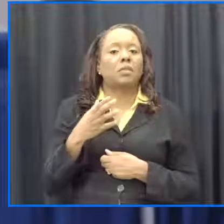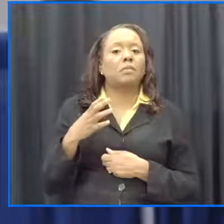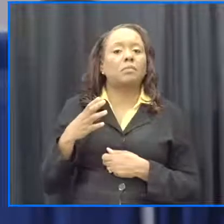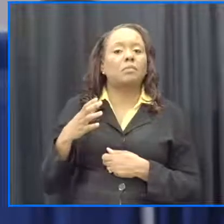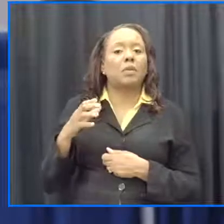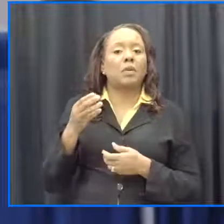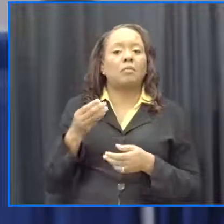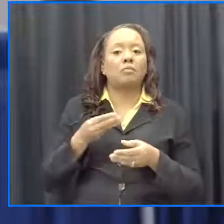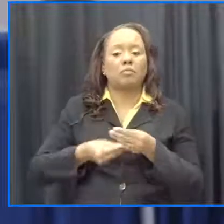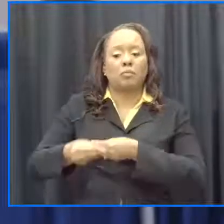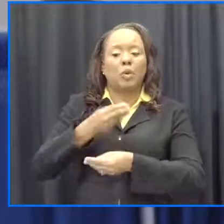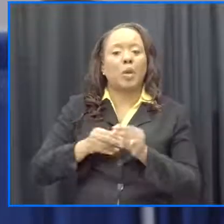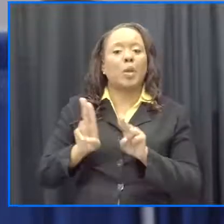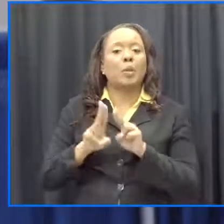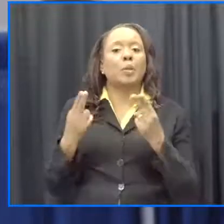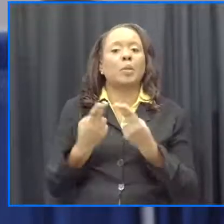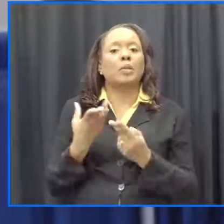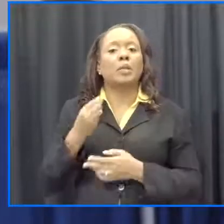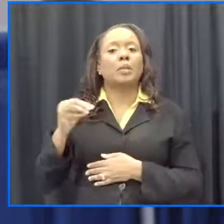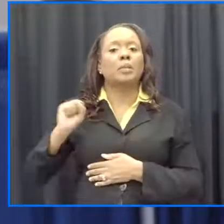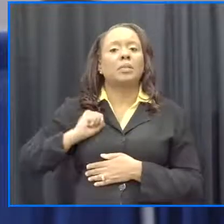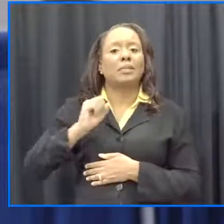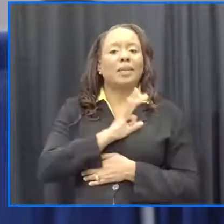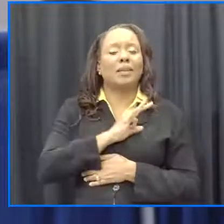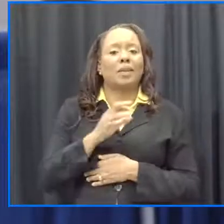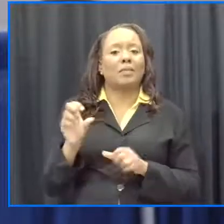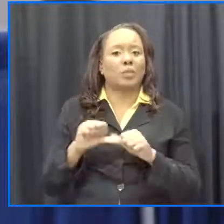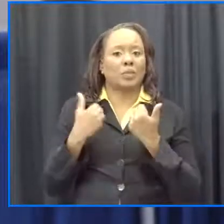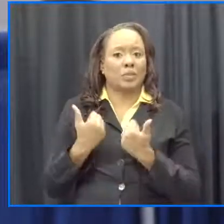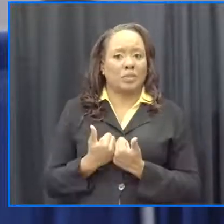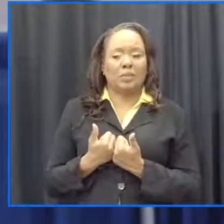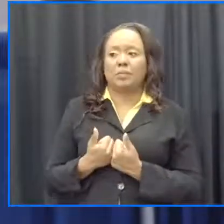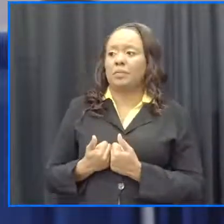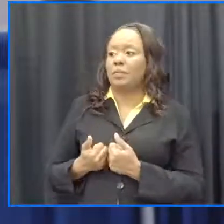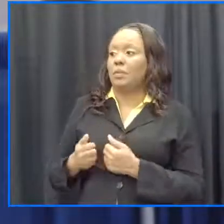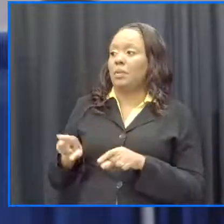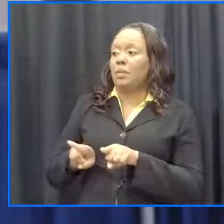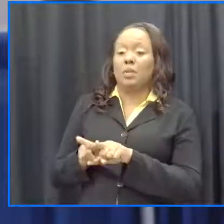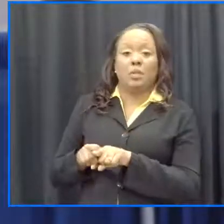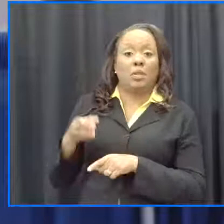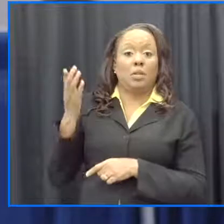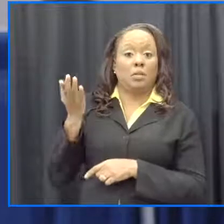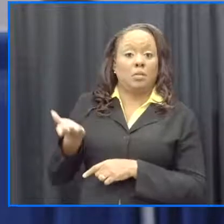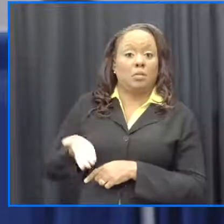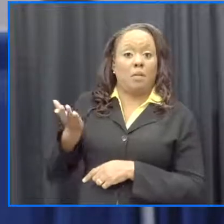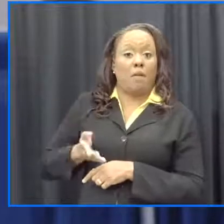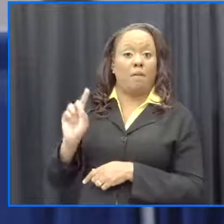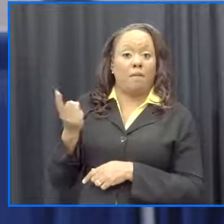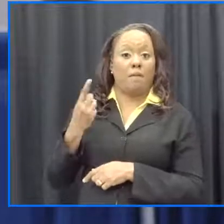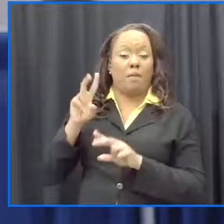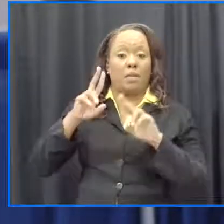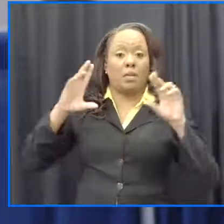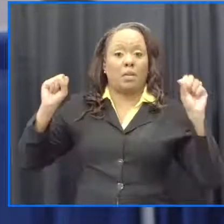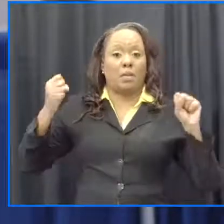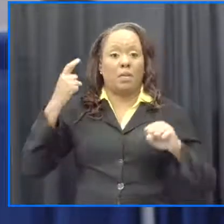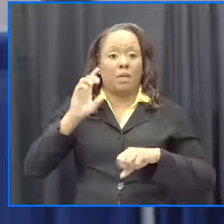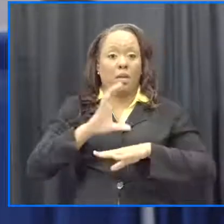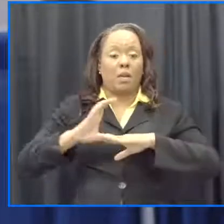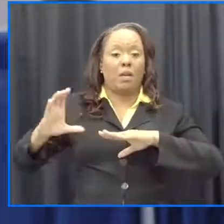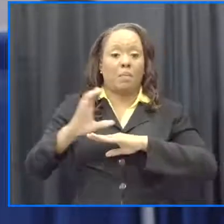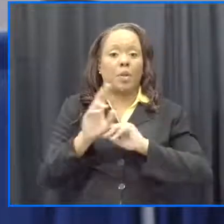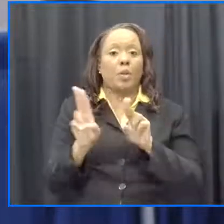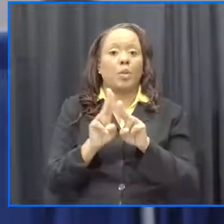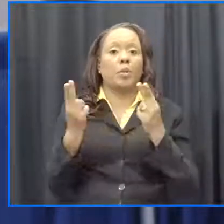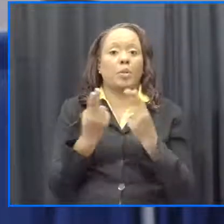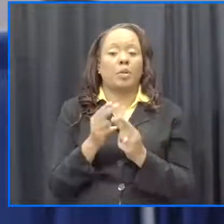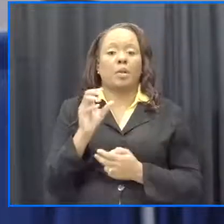and Staff Associations of Barbados. She has also held the position of First Vice President of the Caribbean Union